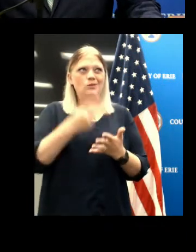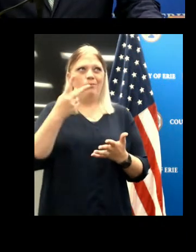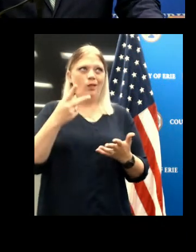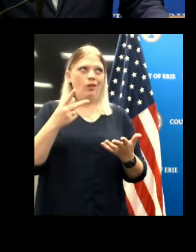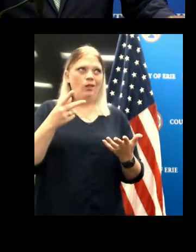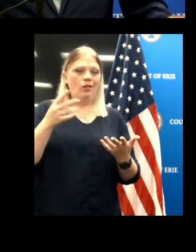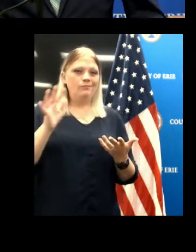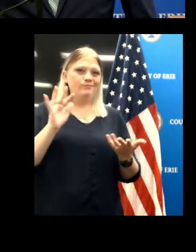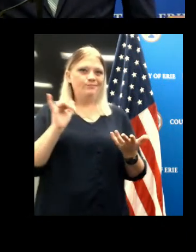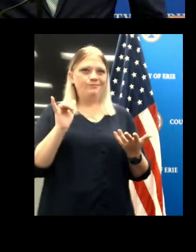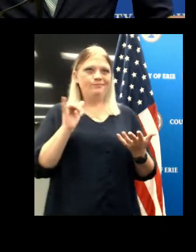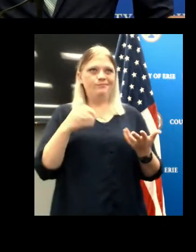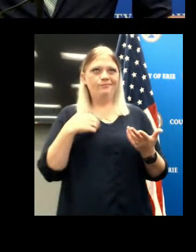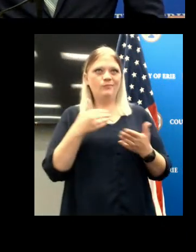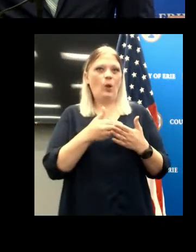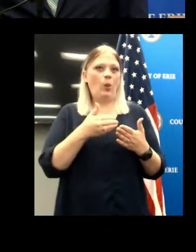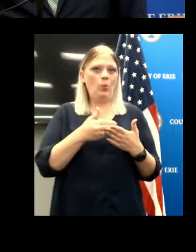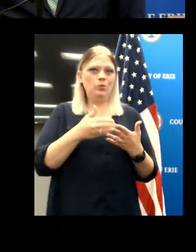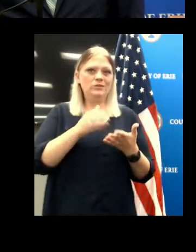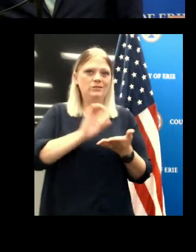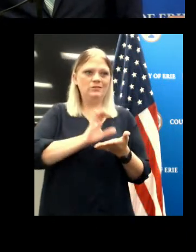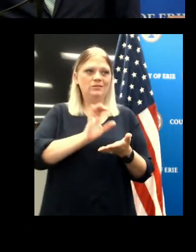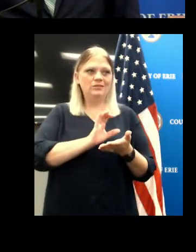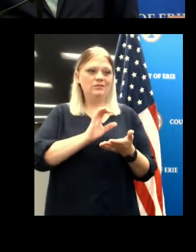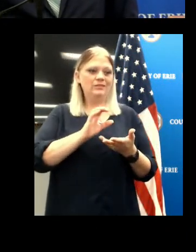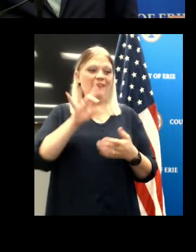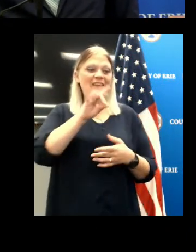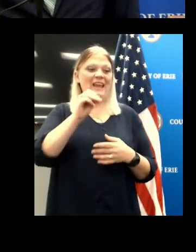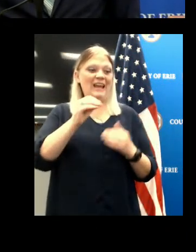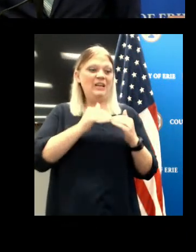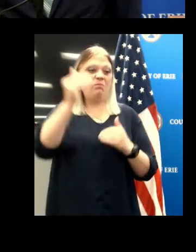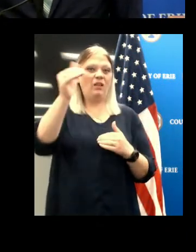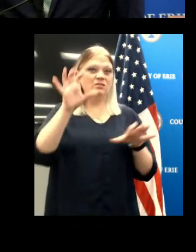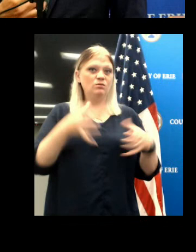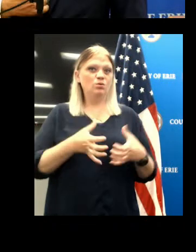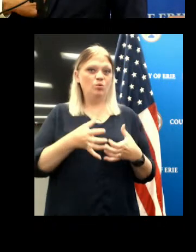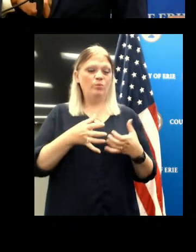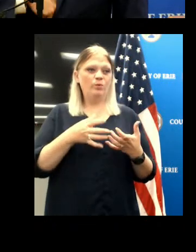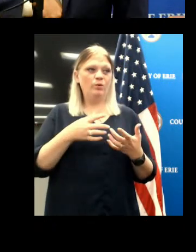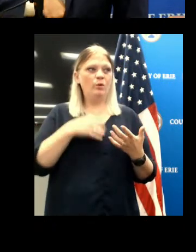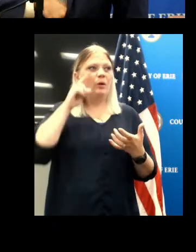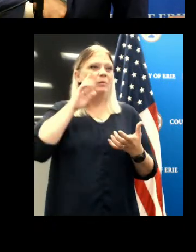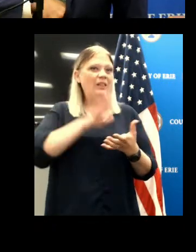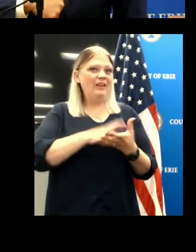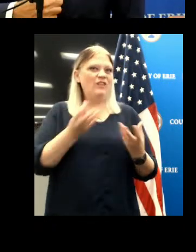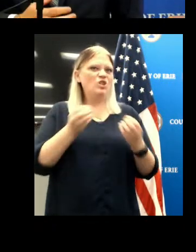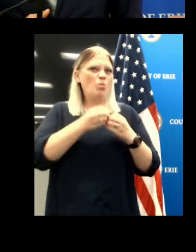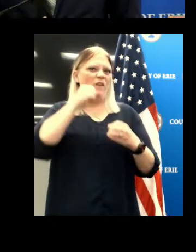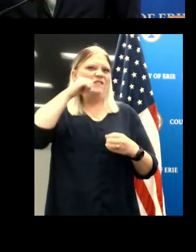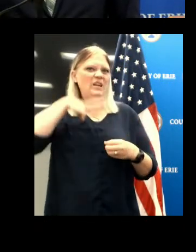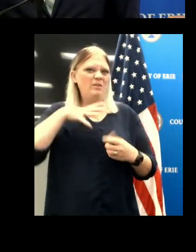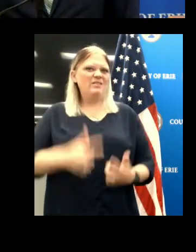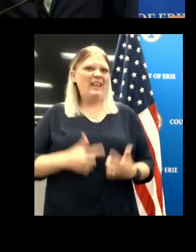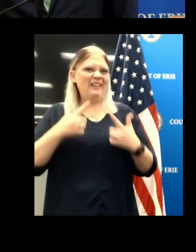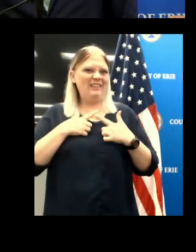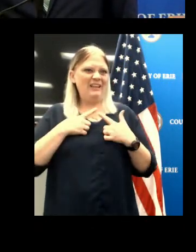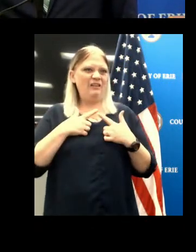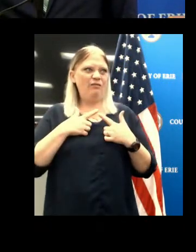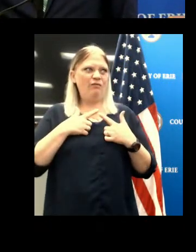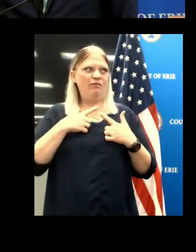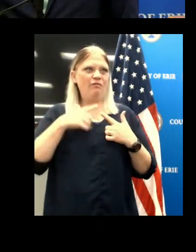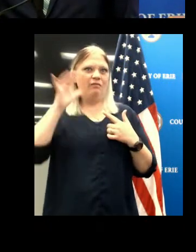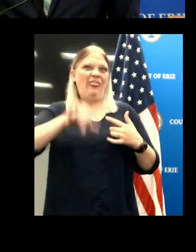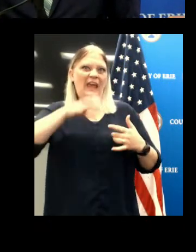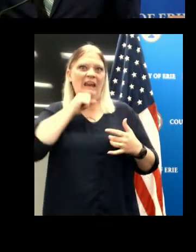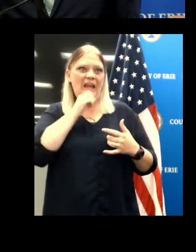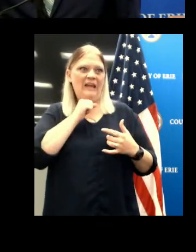it, the amount of deaths in the 80 plus category, and we believe that's primarily because there are more females that live 80 plus than males to